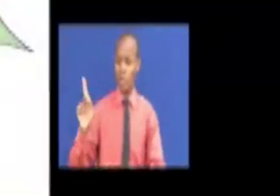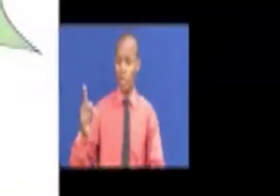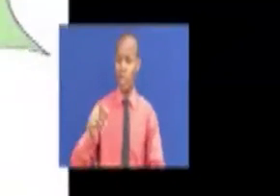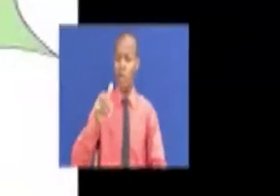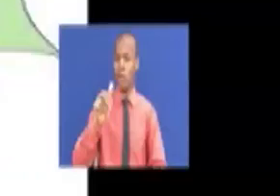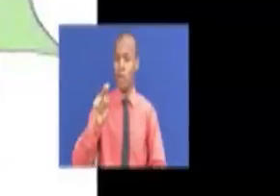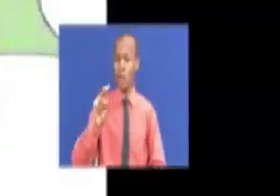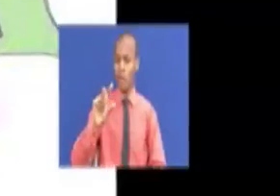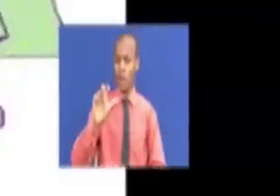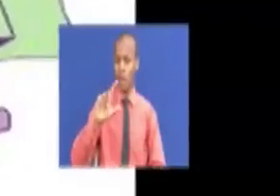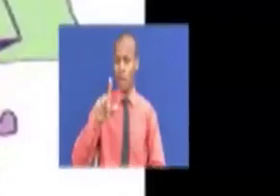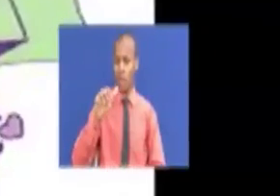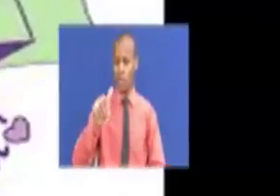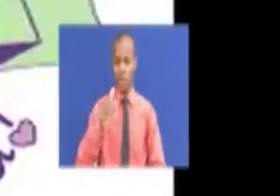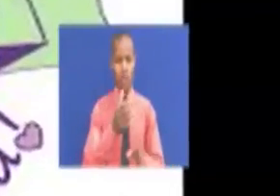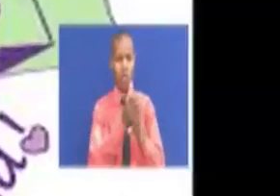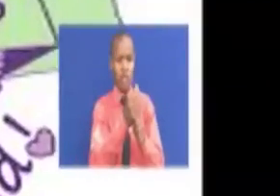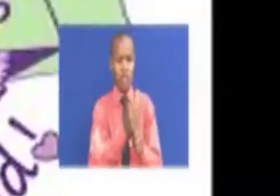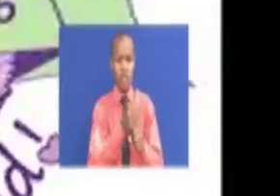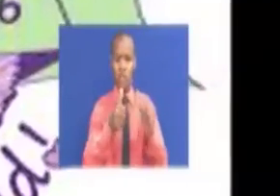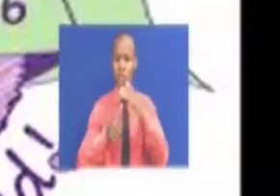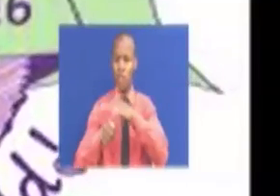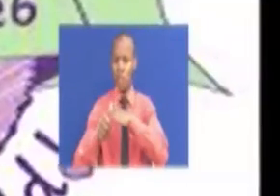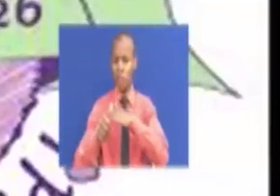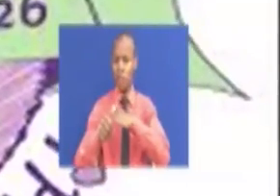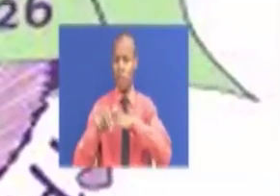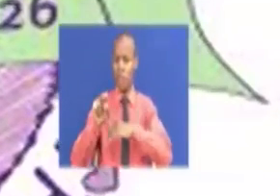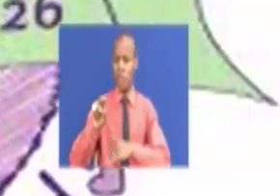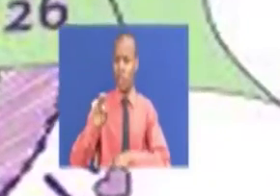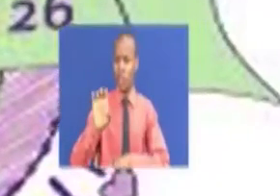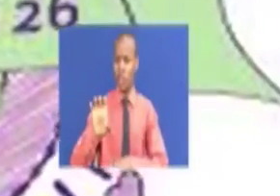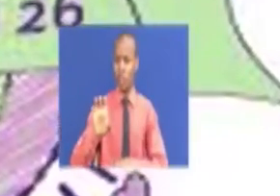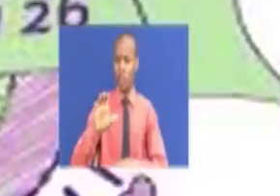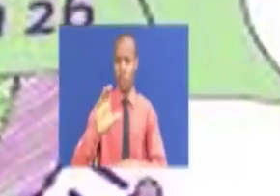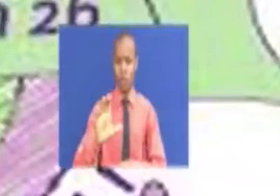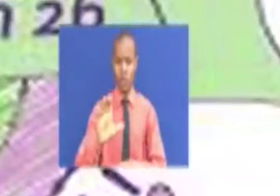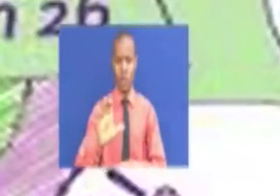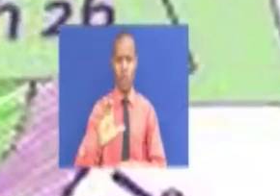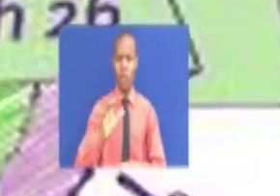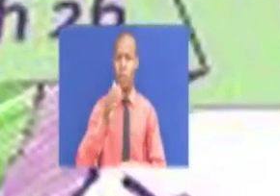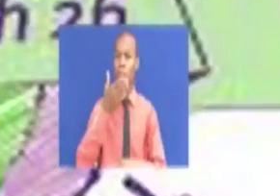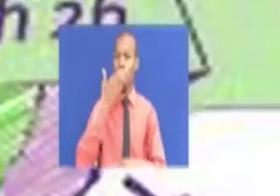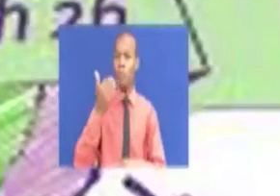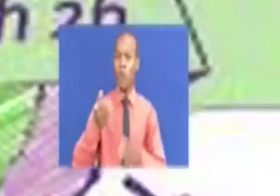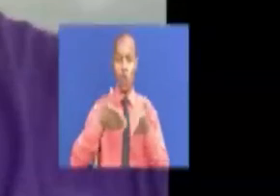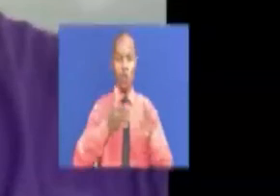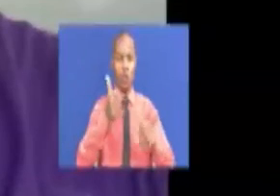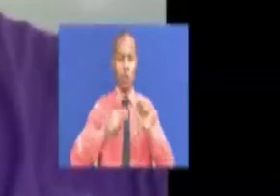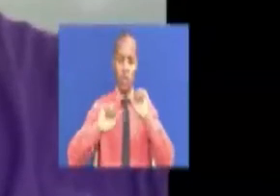Angaza Kifafa campaign under the National Epilepsy Condition Committee marked the day the best way that they